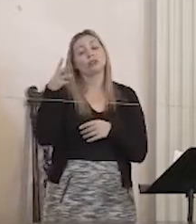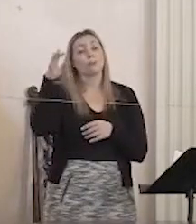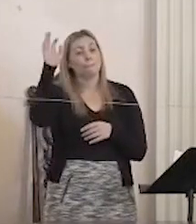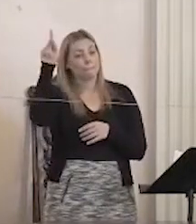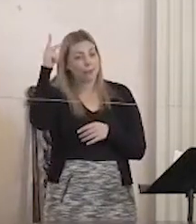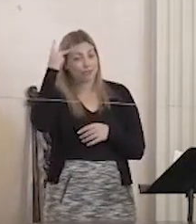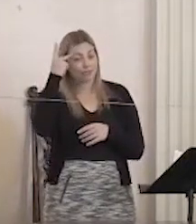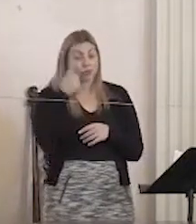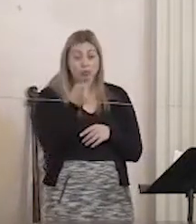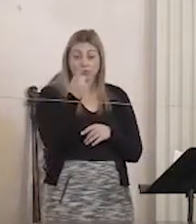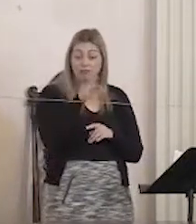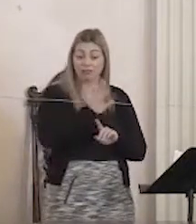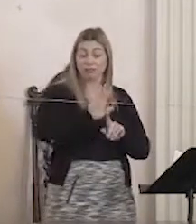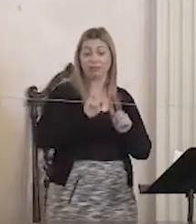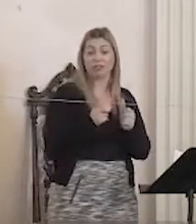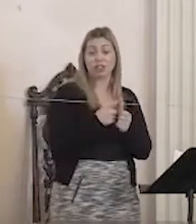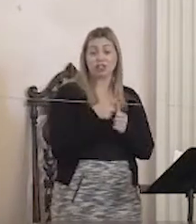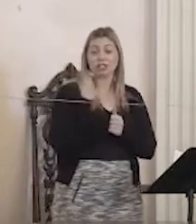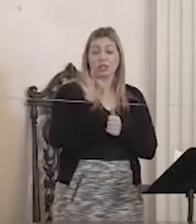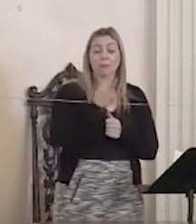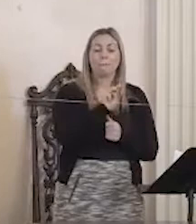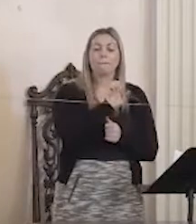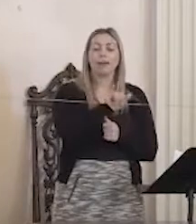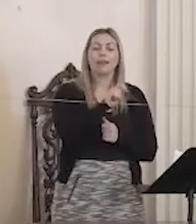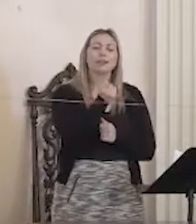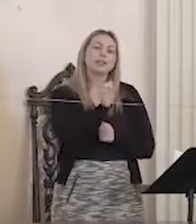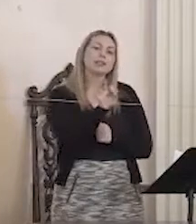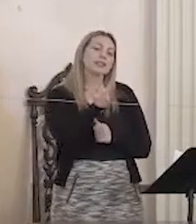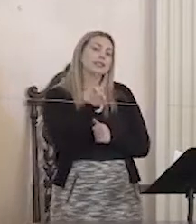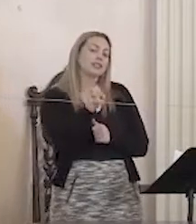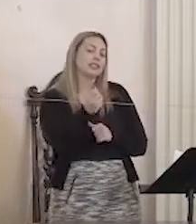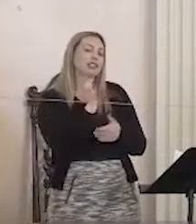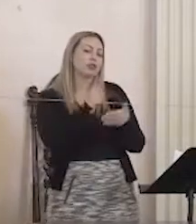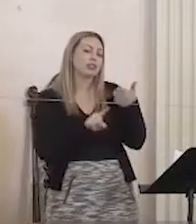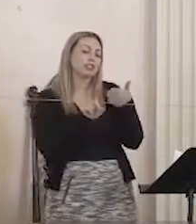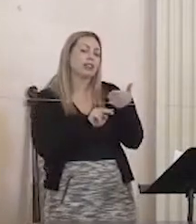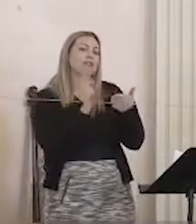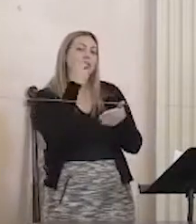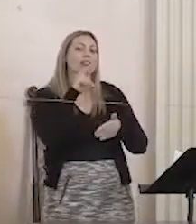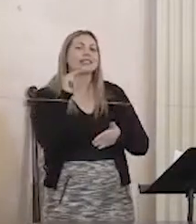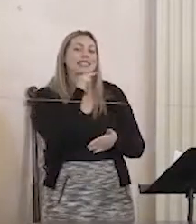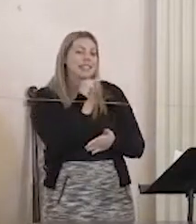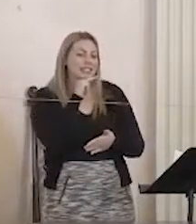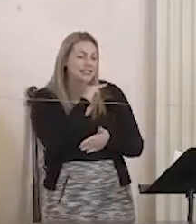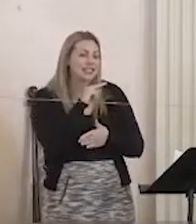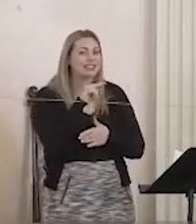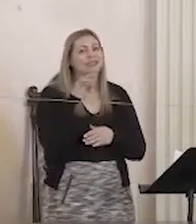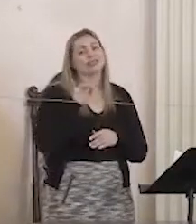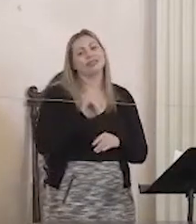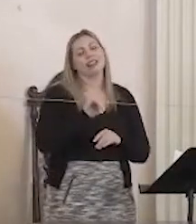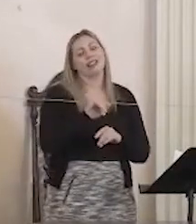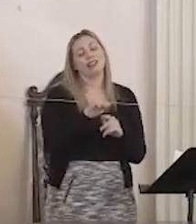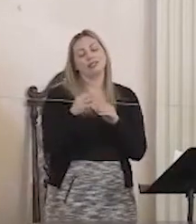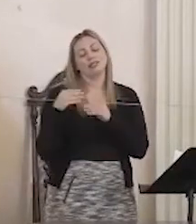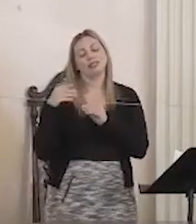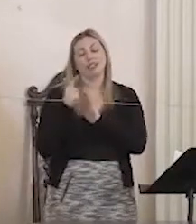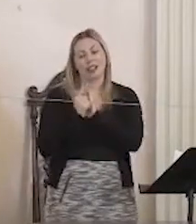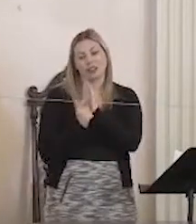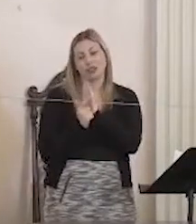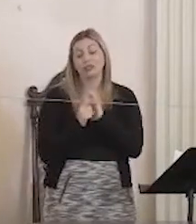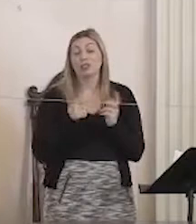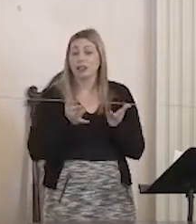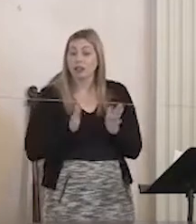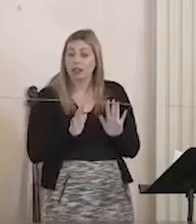Eaton's first sermons, a May 1970 critique of the Nixon-era legislation, would